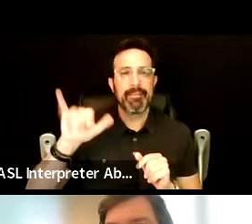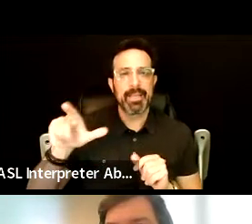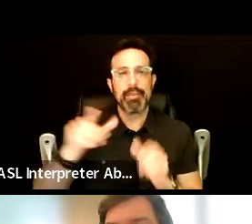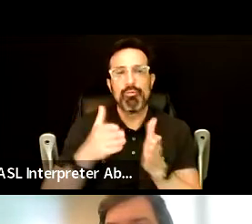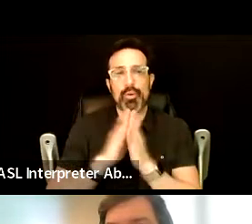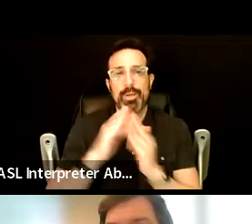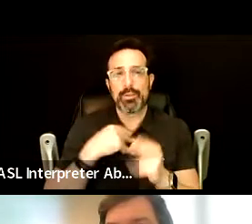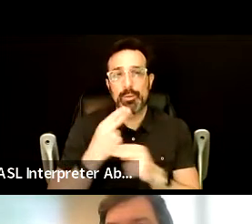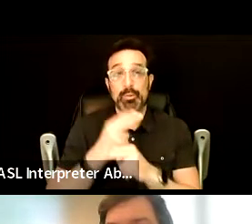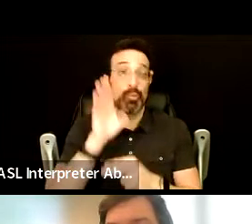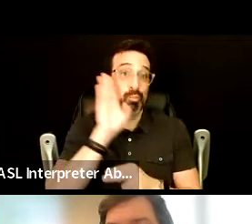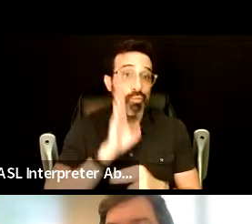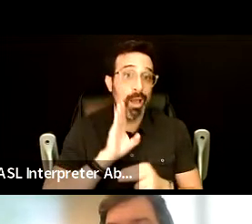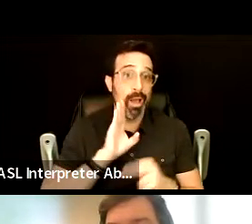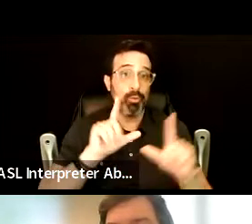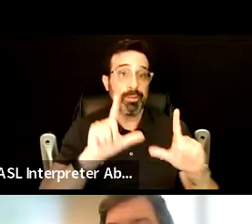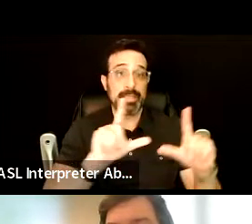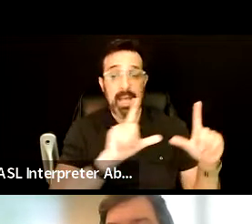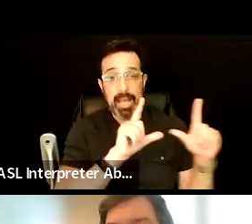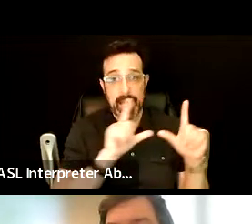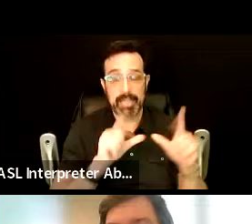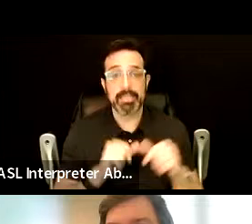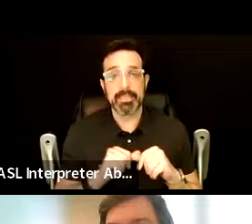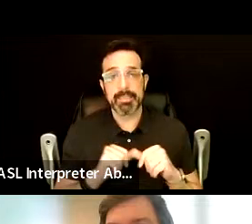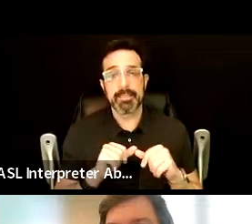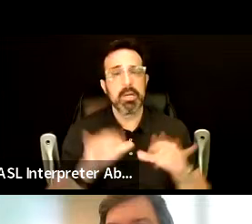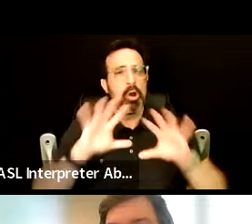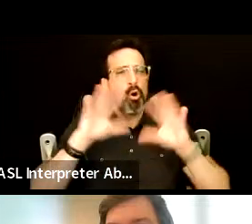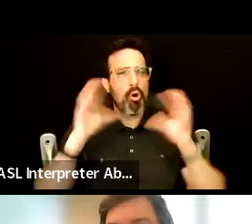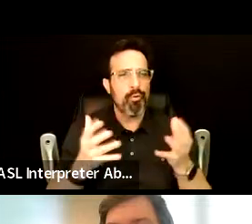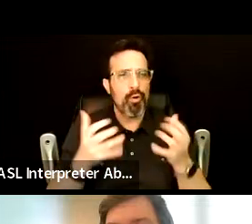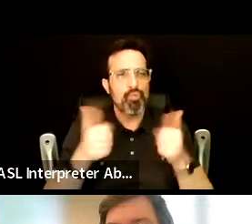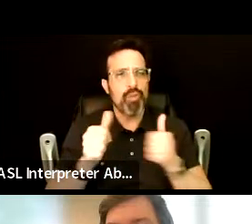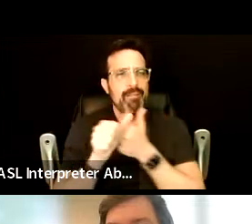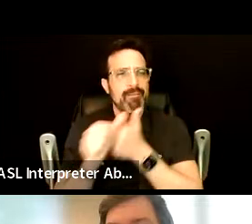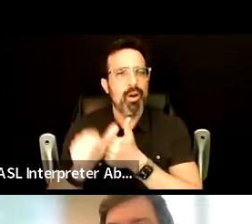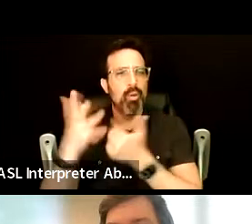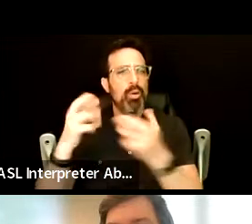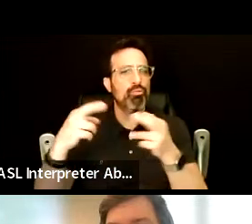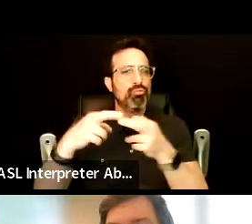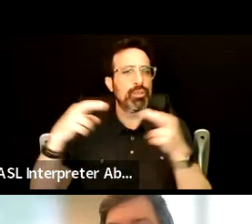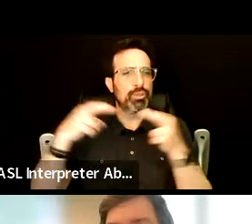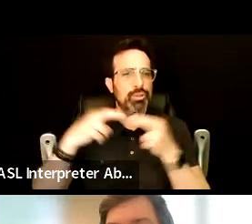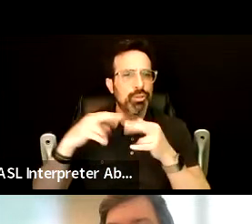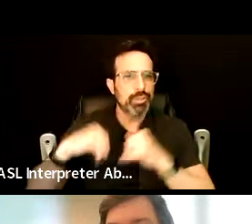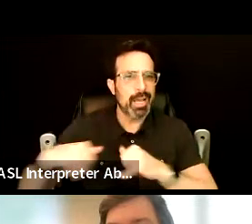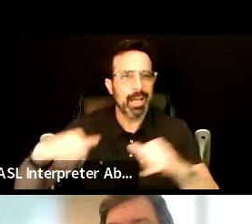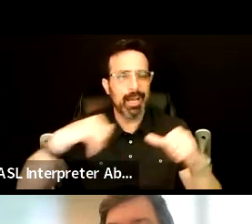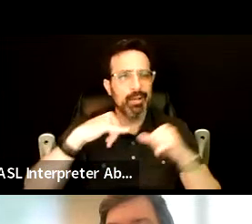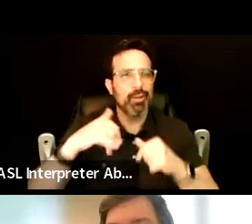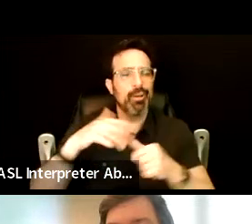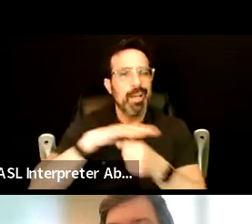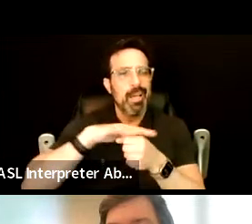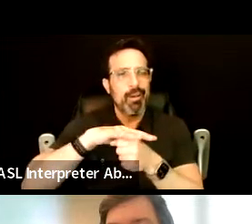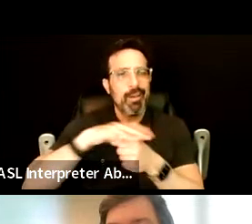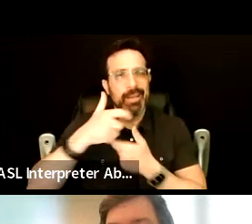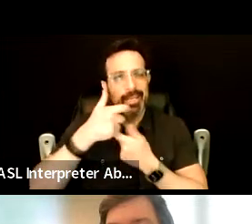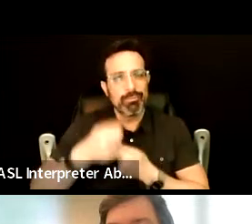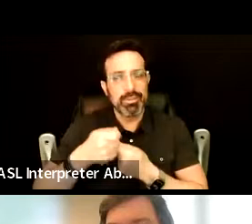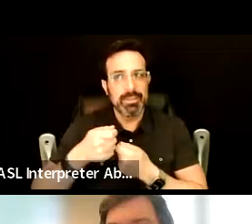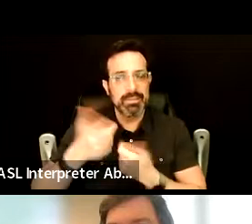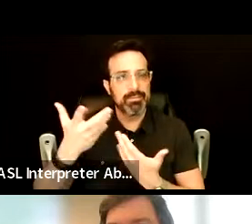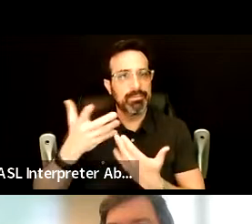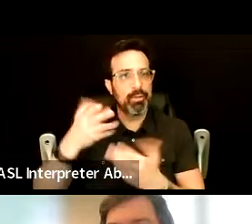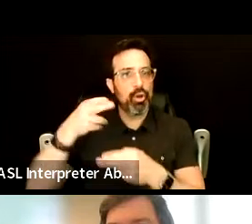use the brown signage. And I think kind of overall, we were trying to follow regional standards, and that areas of interest are specifically called